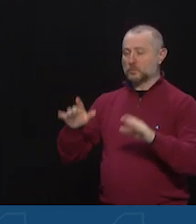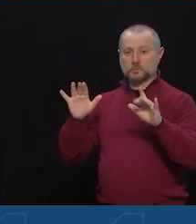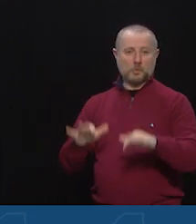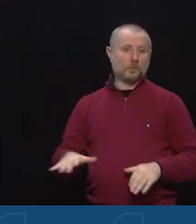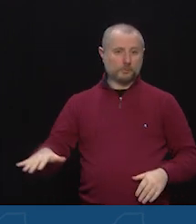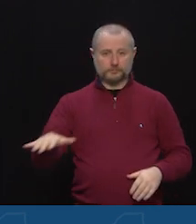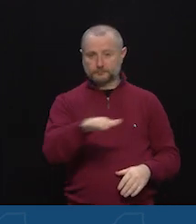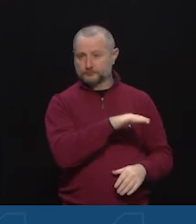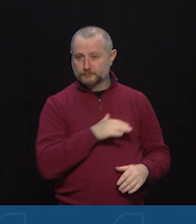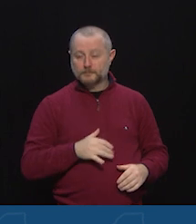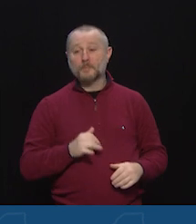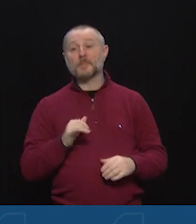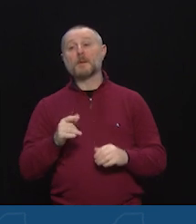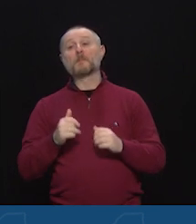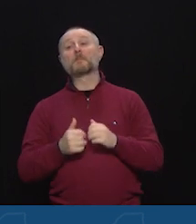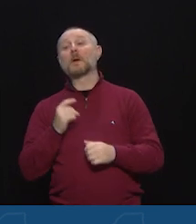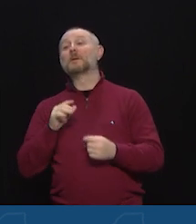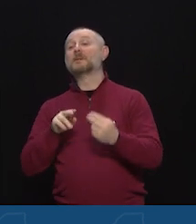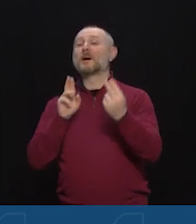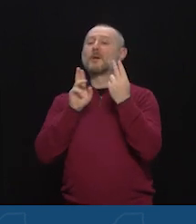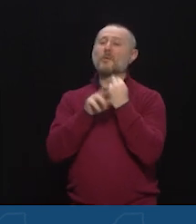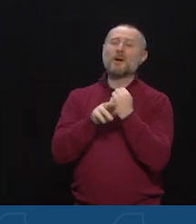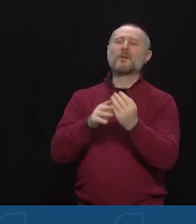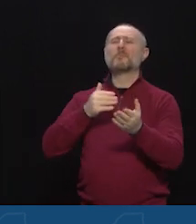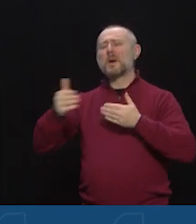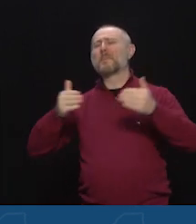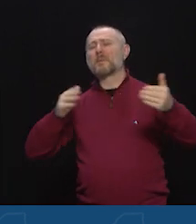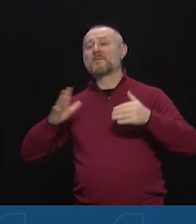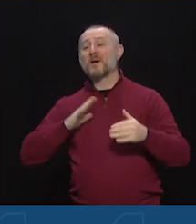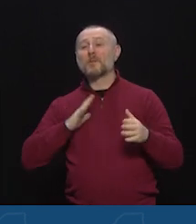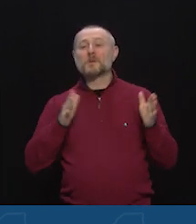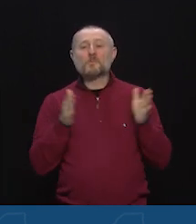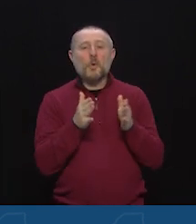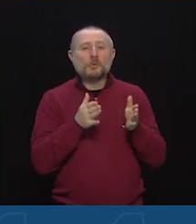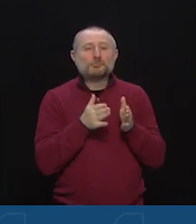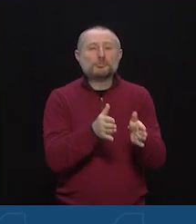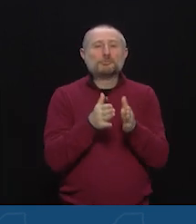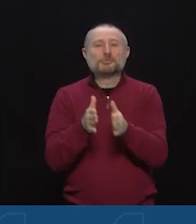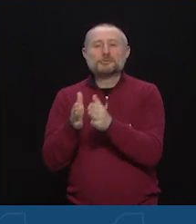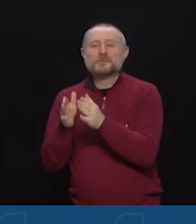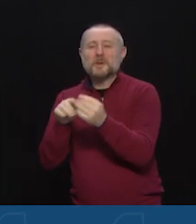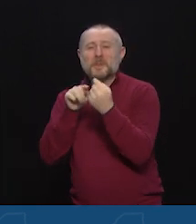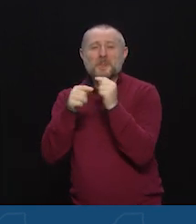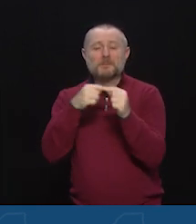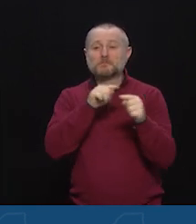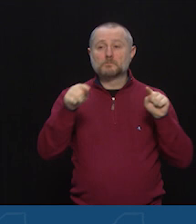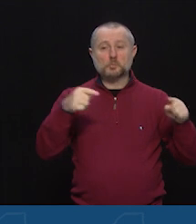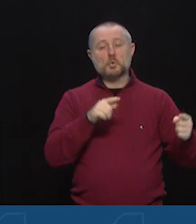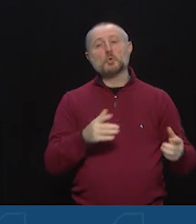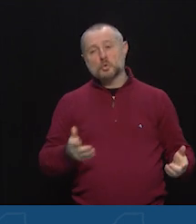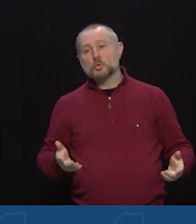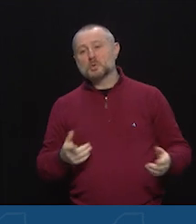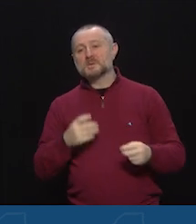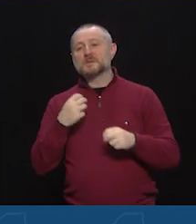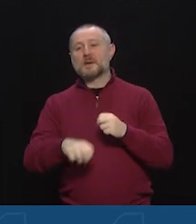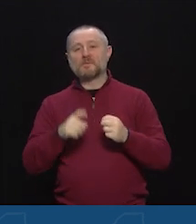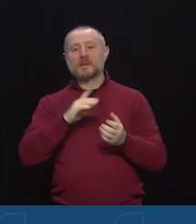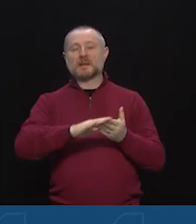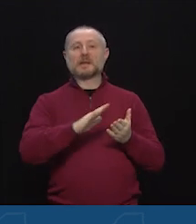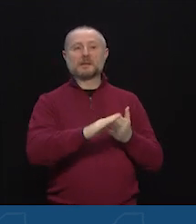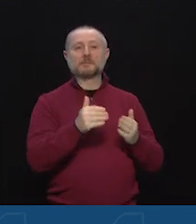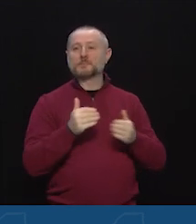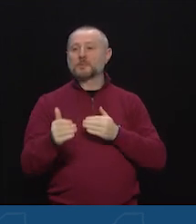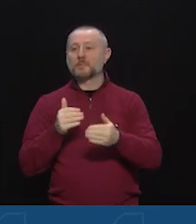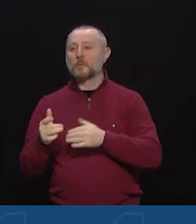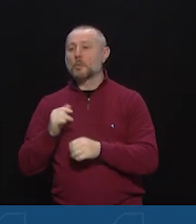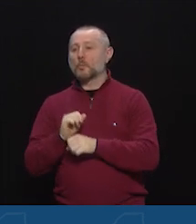smaller roads, particularly in our local partners. And that's why the partnership with the state and working together across